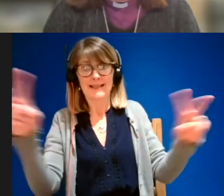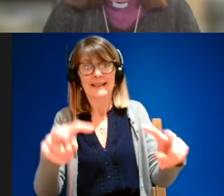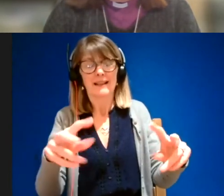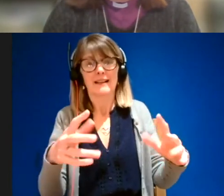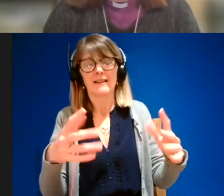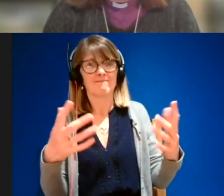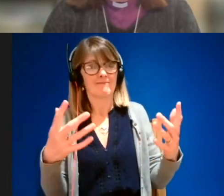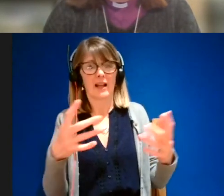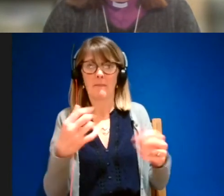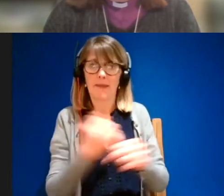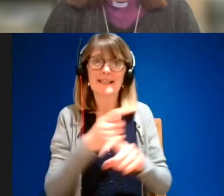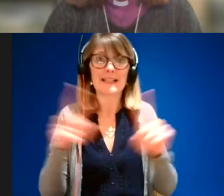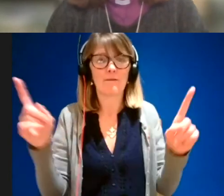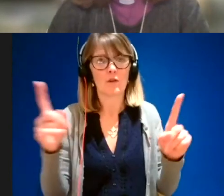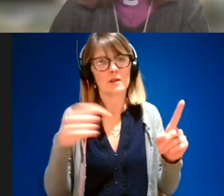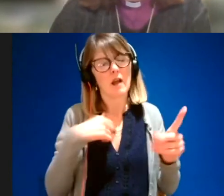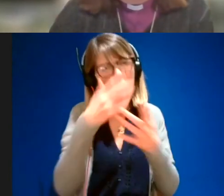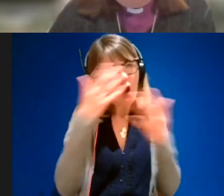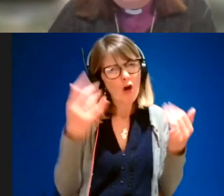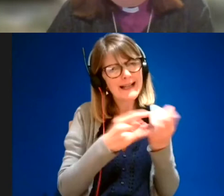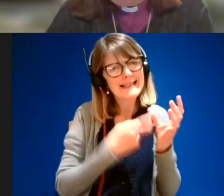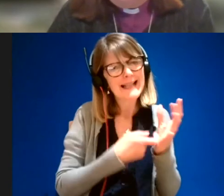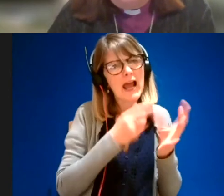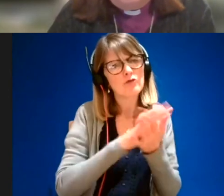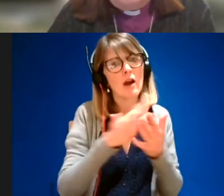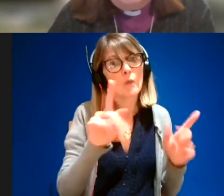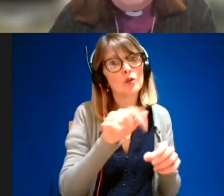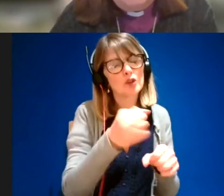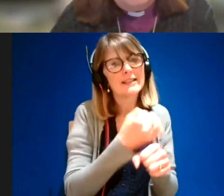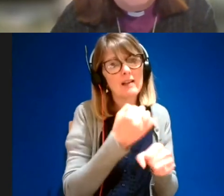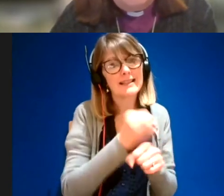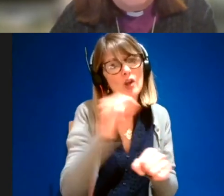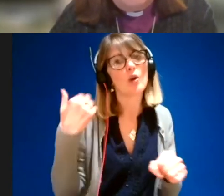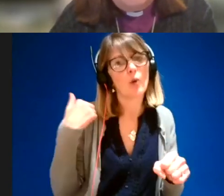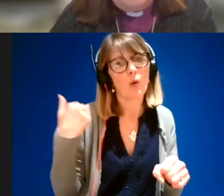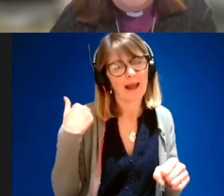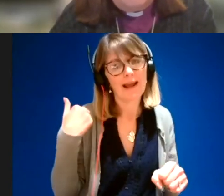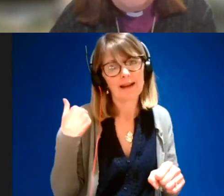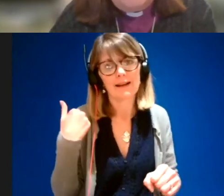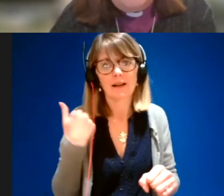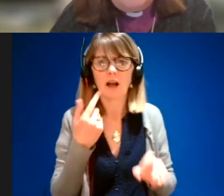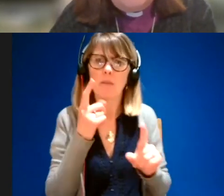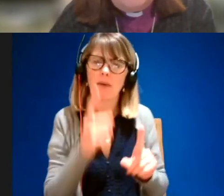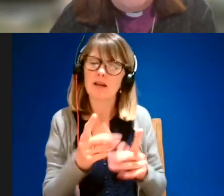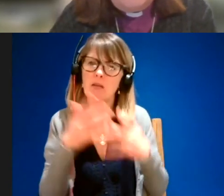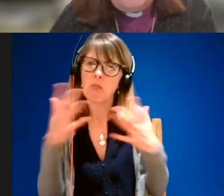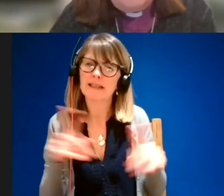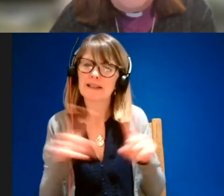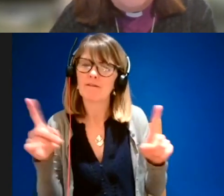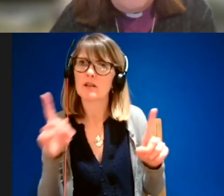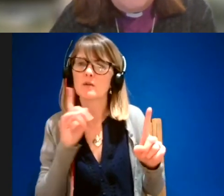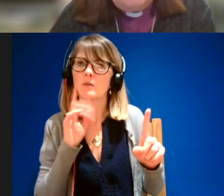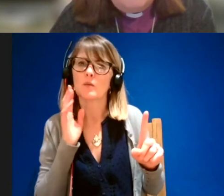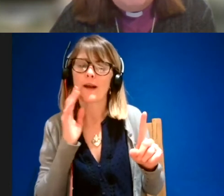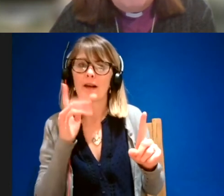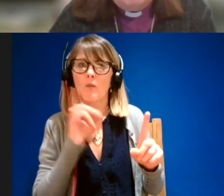for the fact that she is doing what she does. I mean, obviously it's her calling, but that she does it. And I think it does make a massive difference when women are